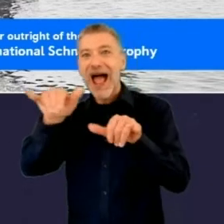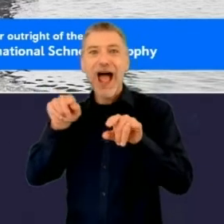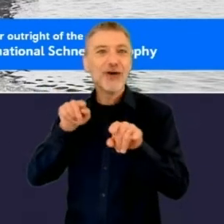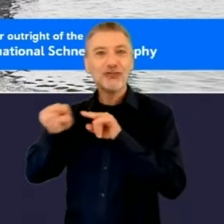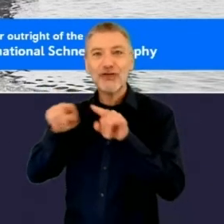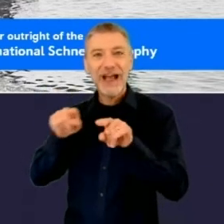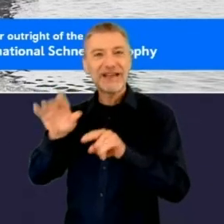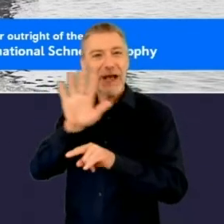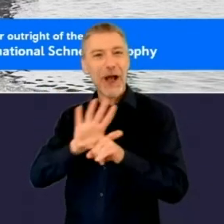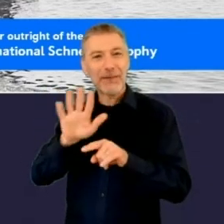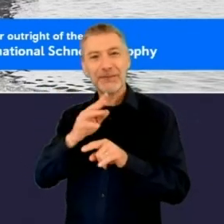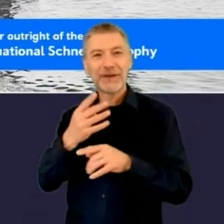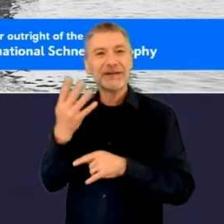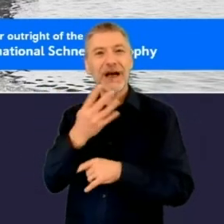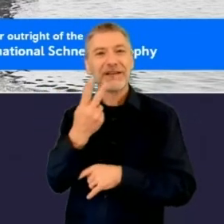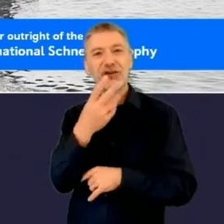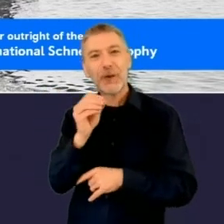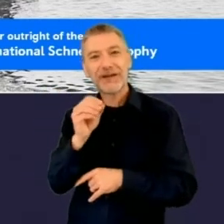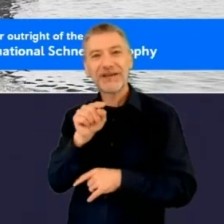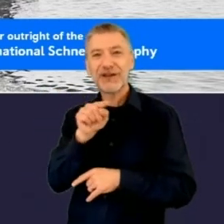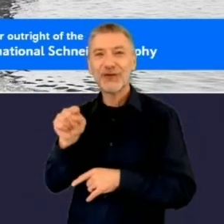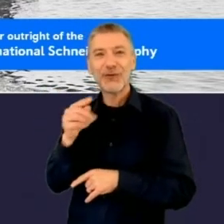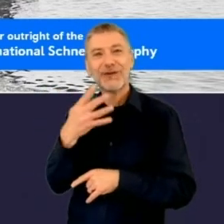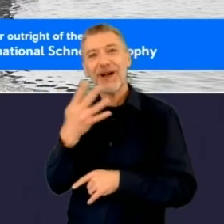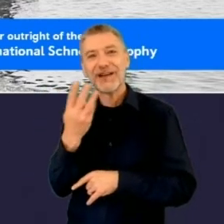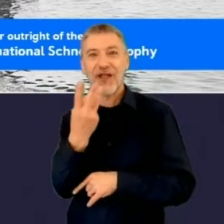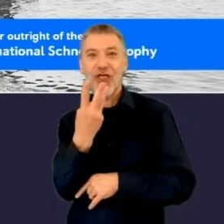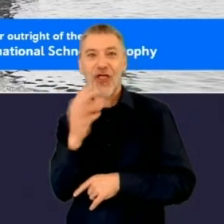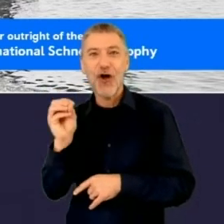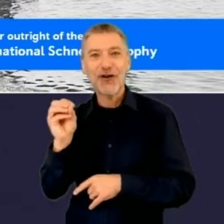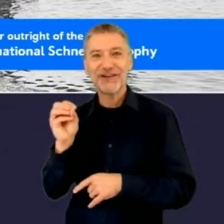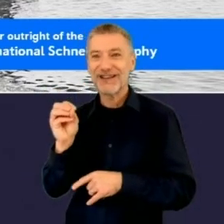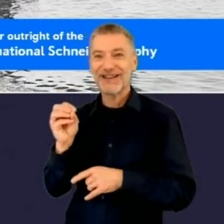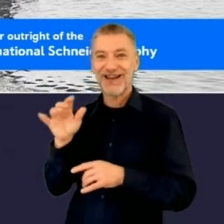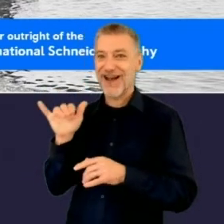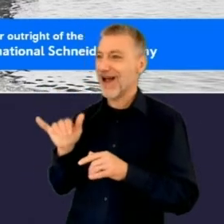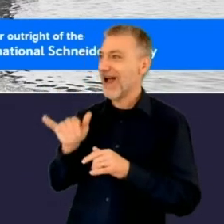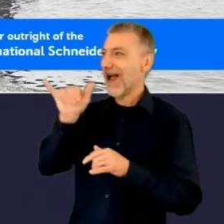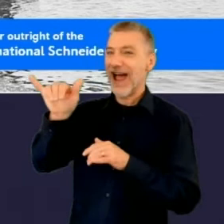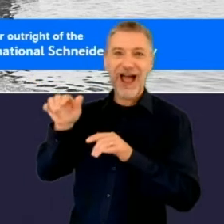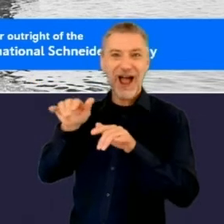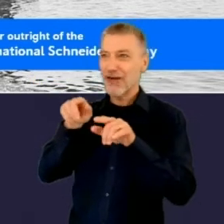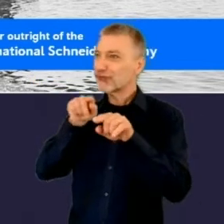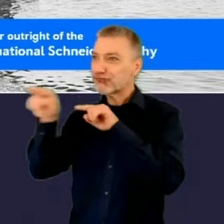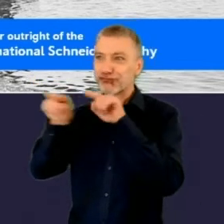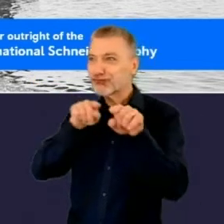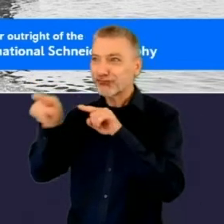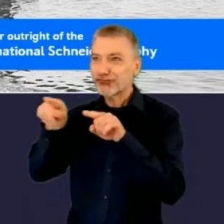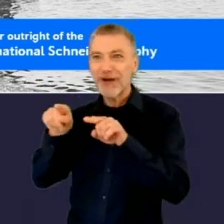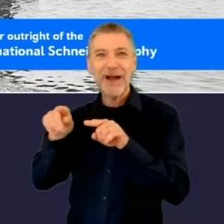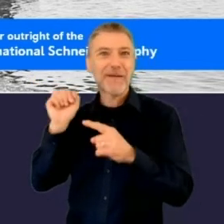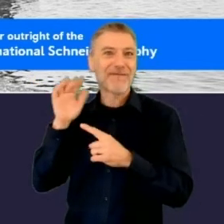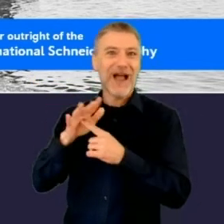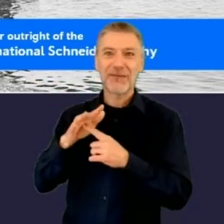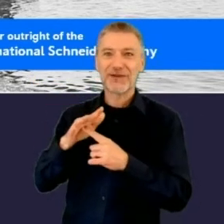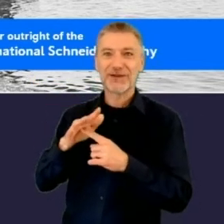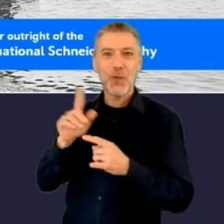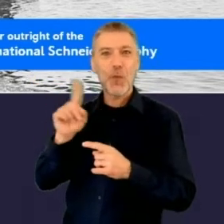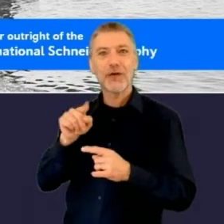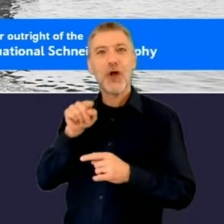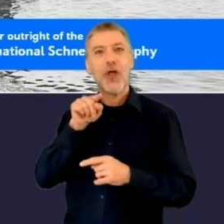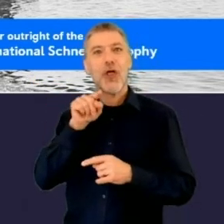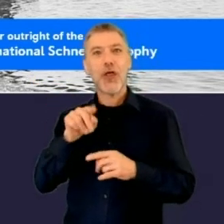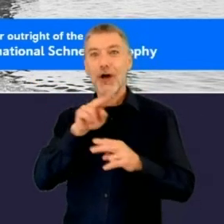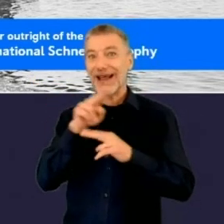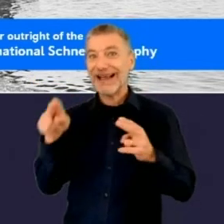and 1930s, and one of the key cups people used to race for around and chase was something called the International